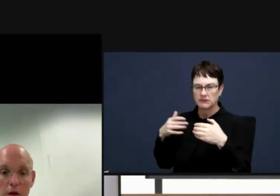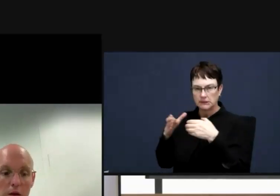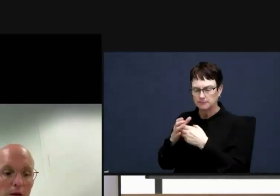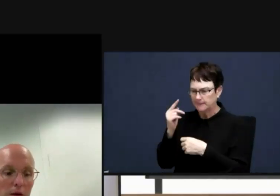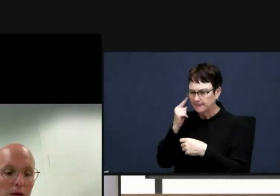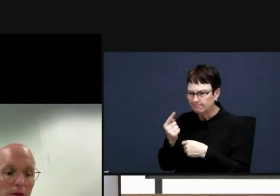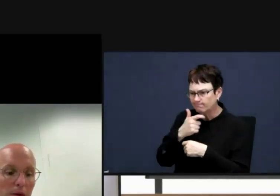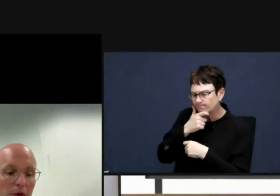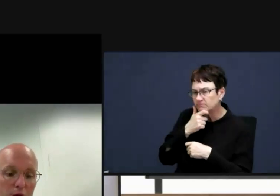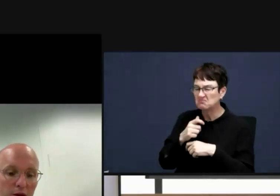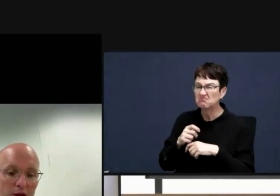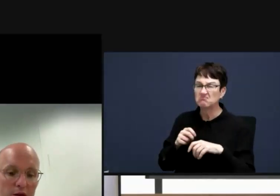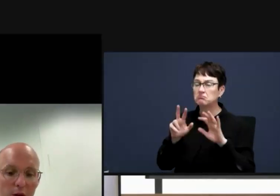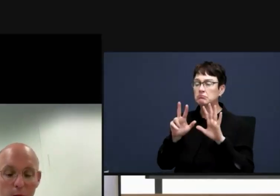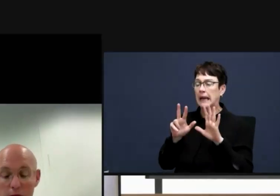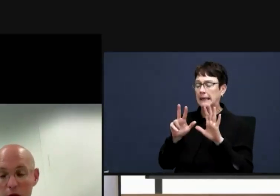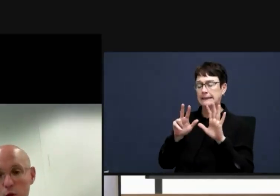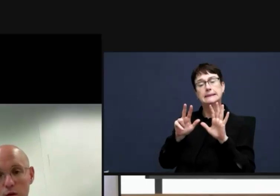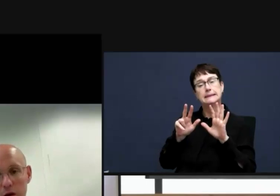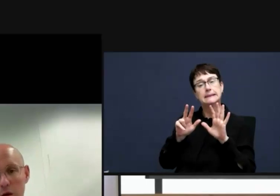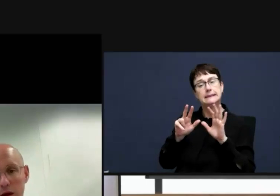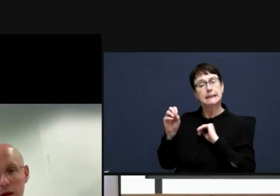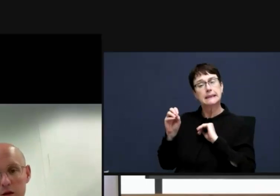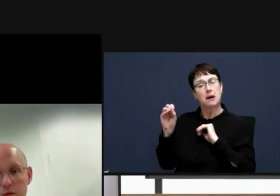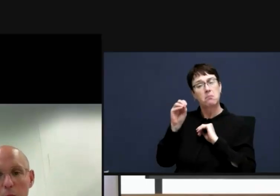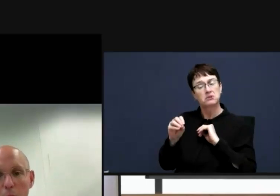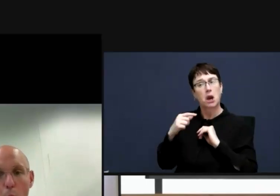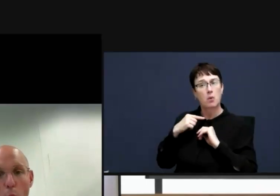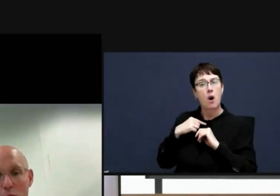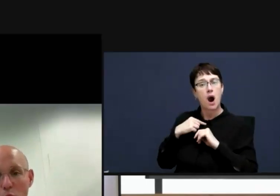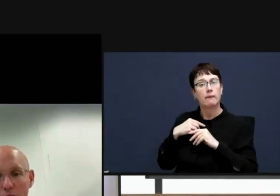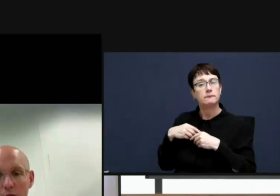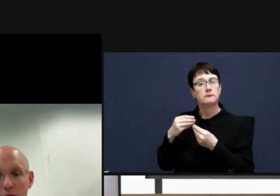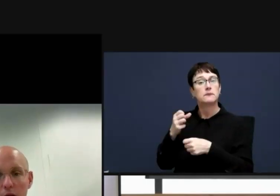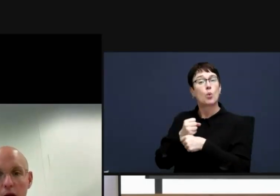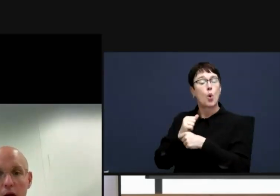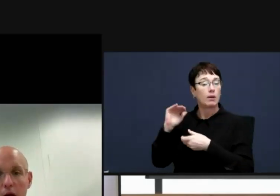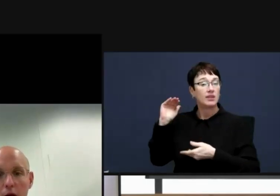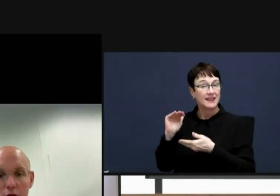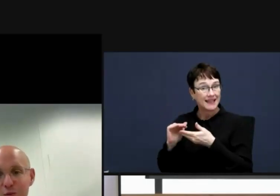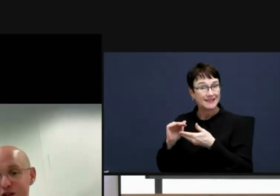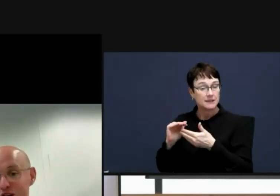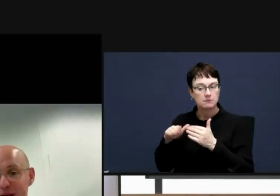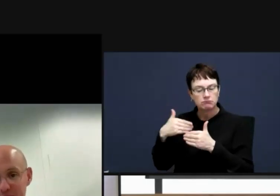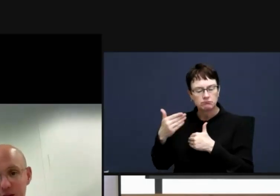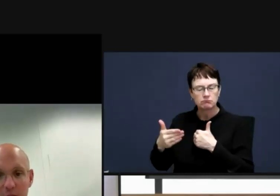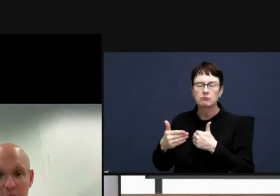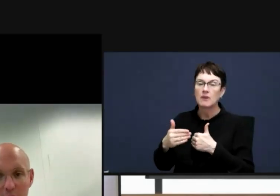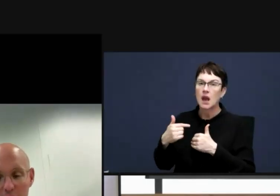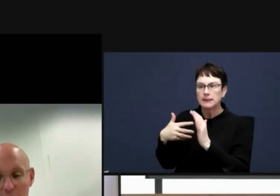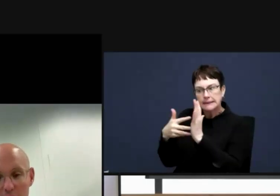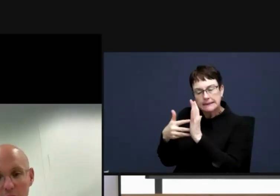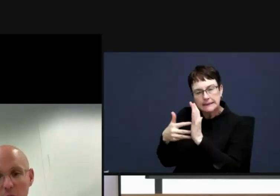and user tests, we soon found out that it's way more than the government bodies